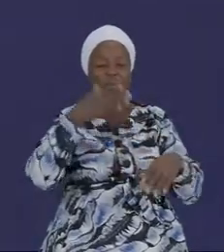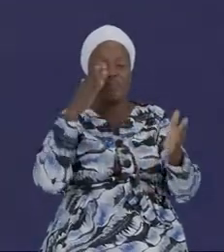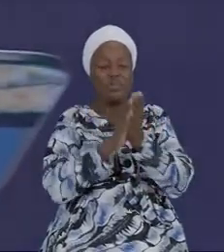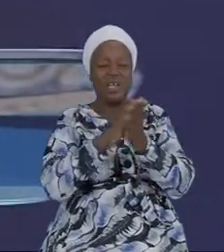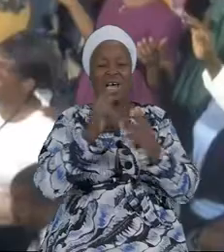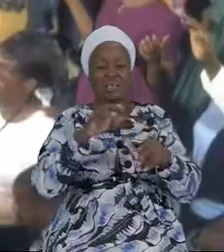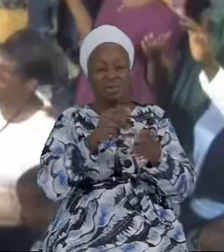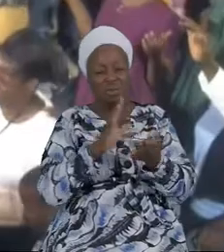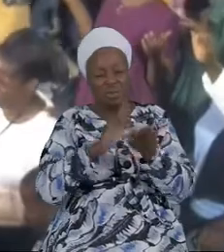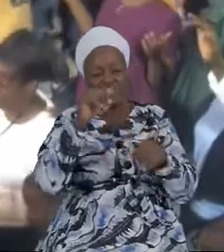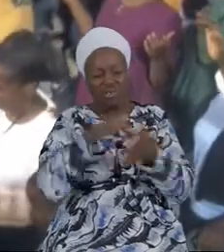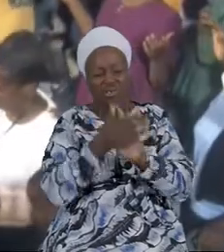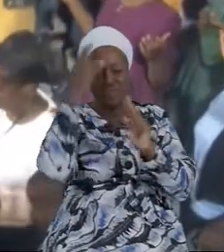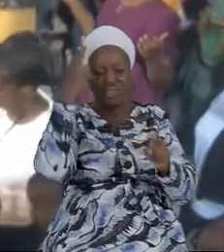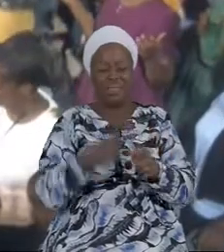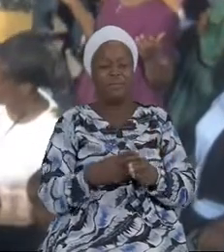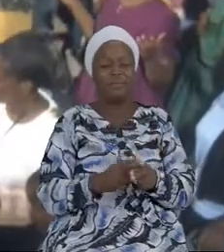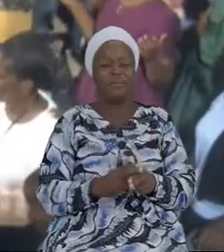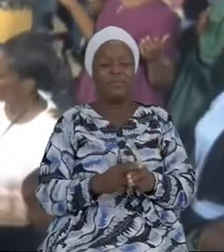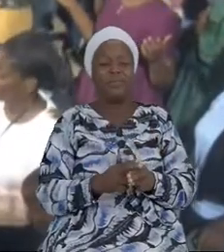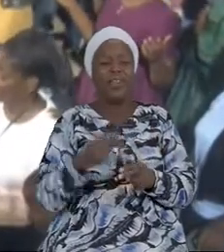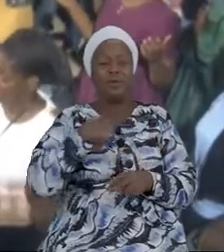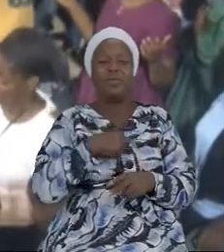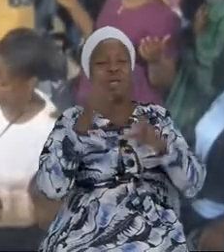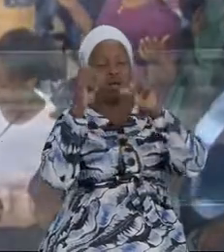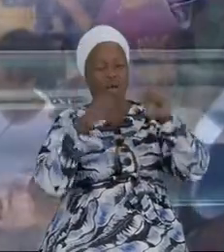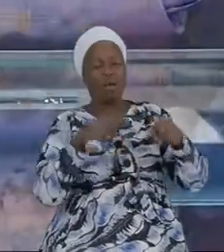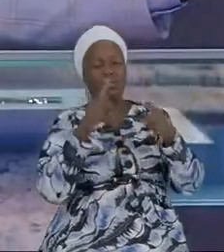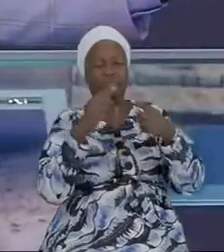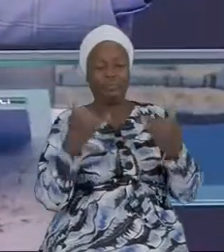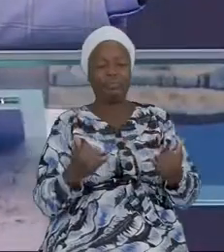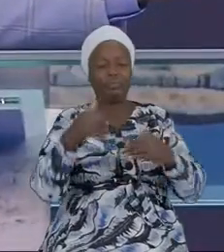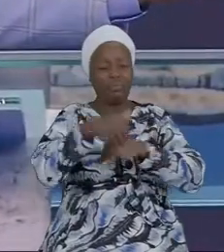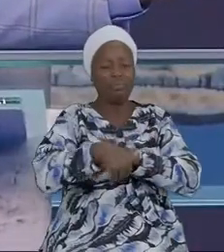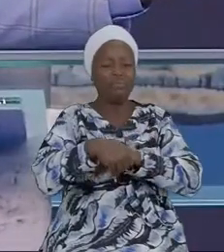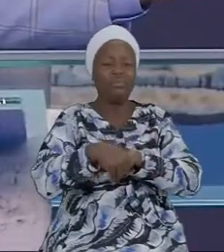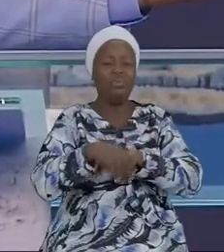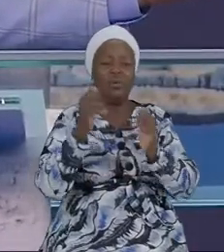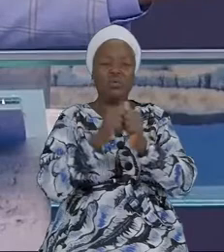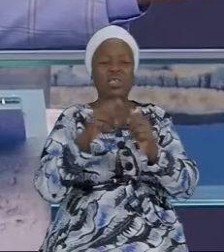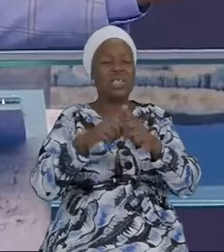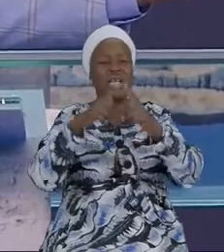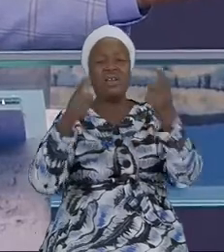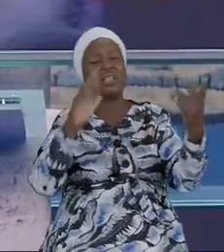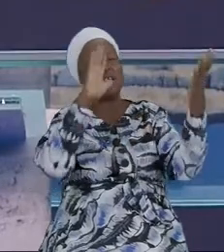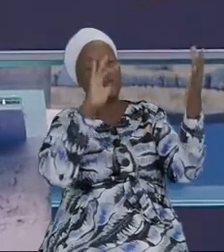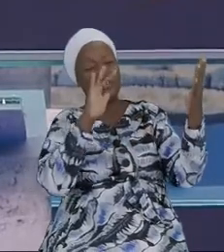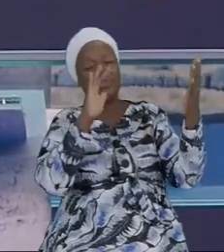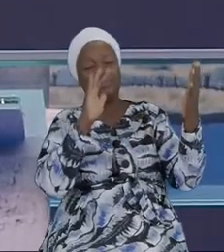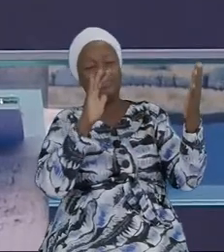in Jesus' name. We come tonight with great